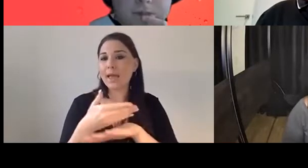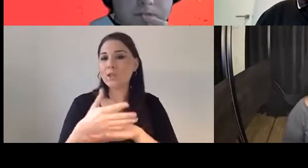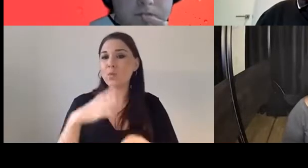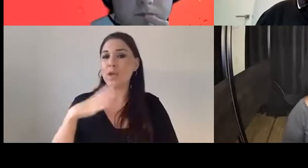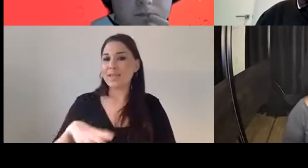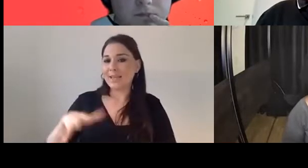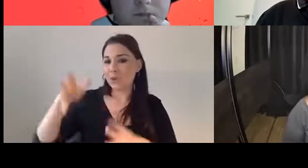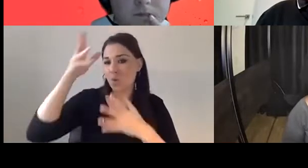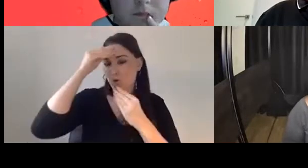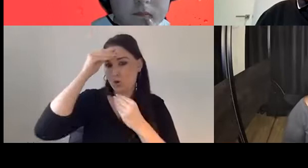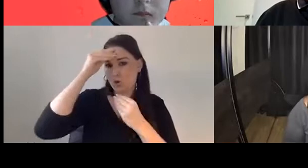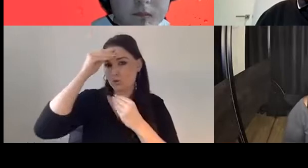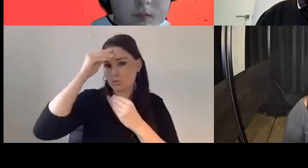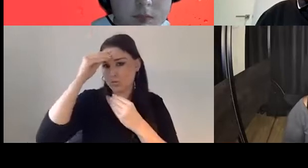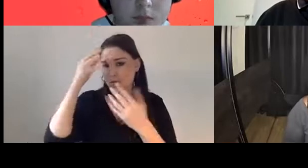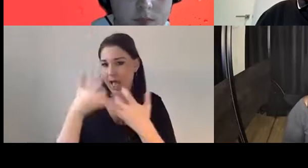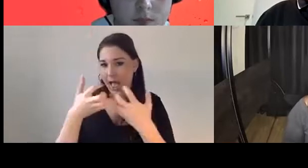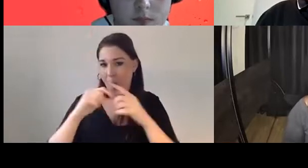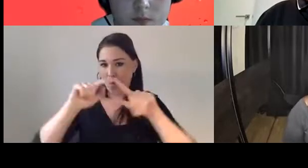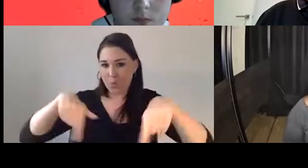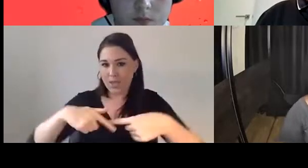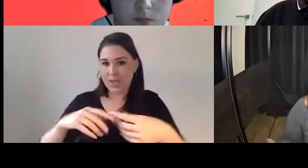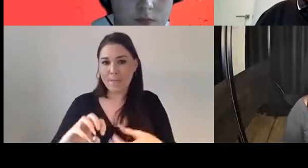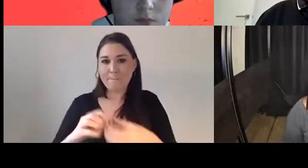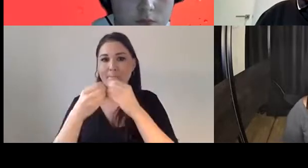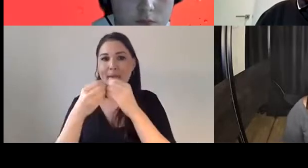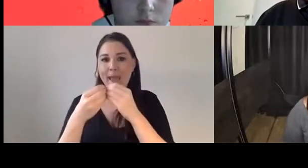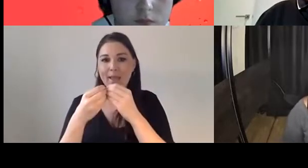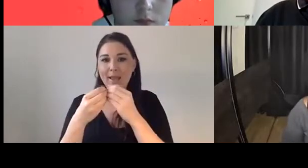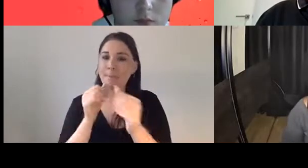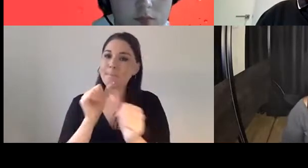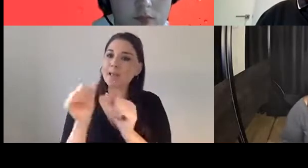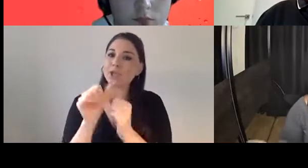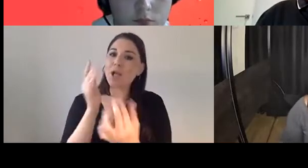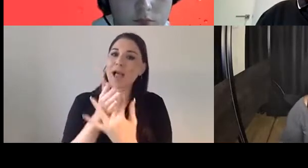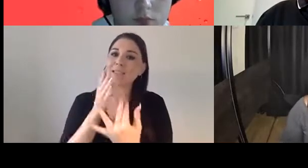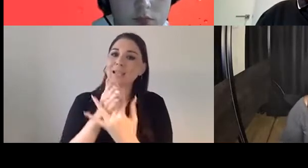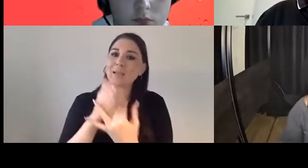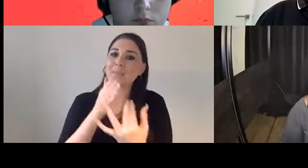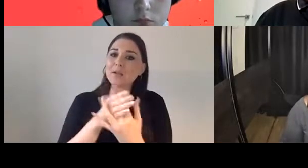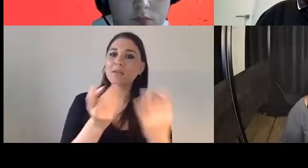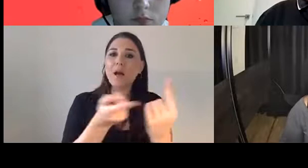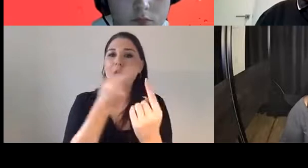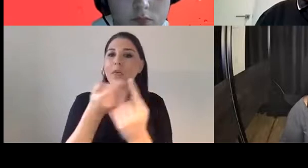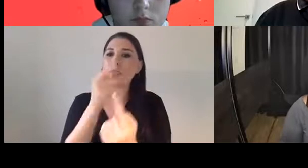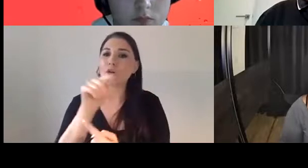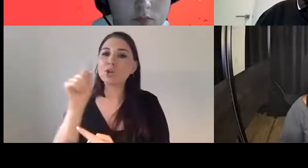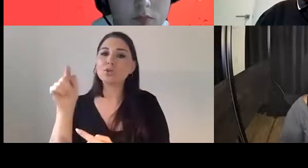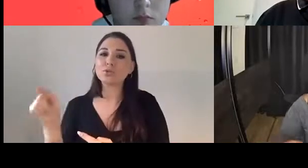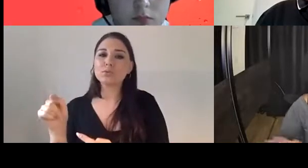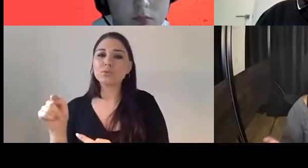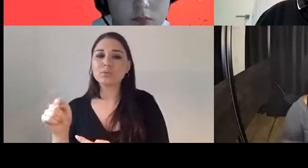from that how we can make it better for making it accessible for other. There were some